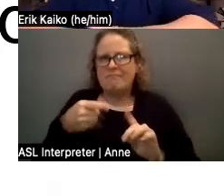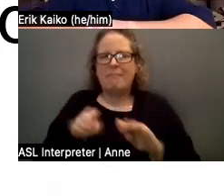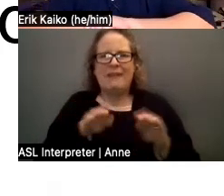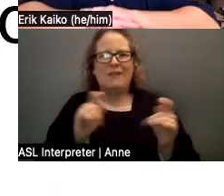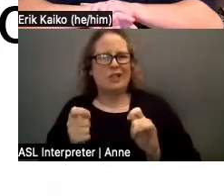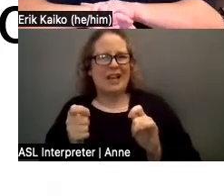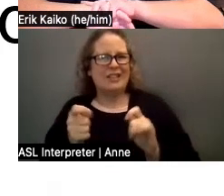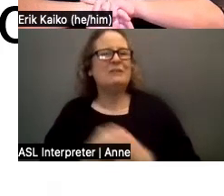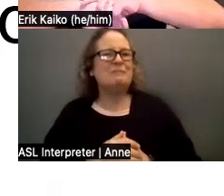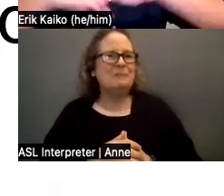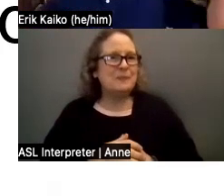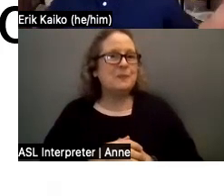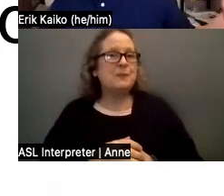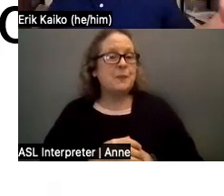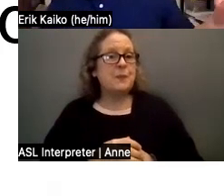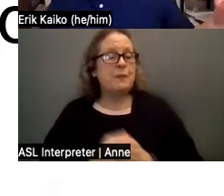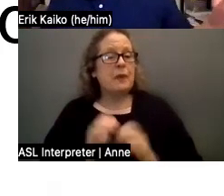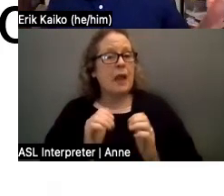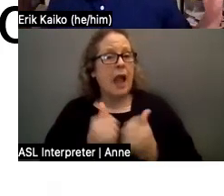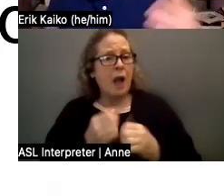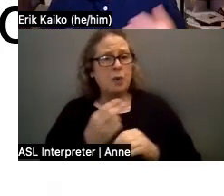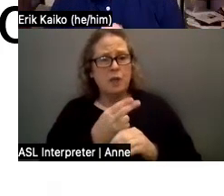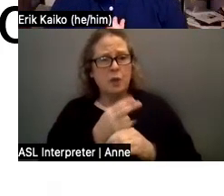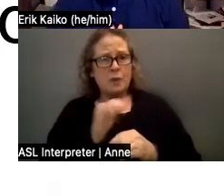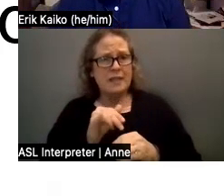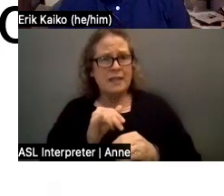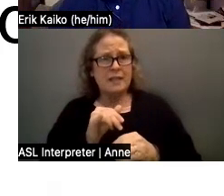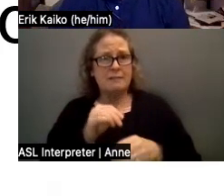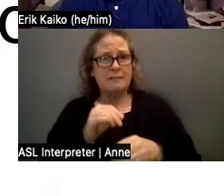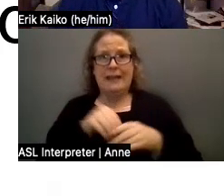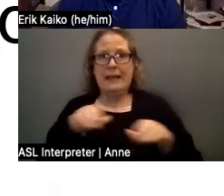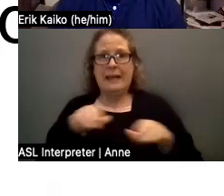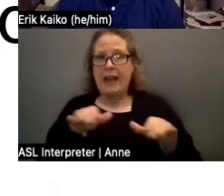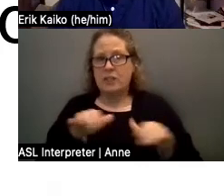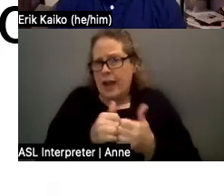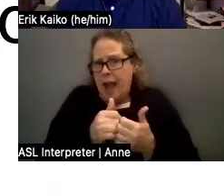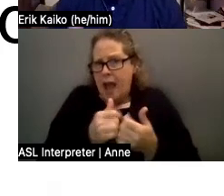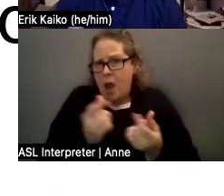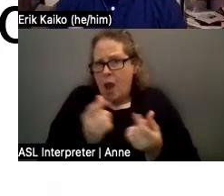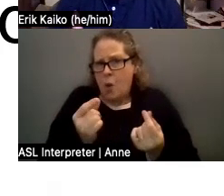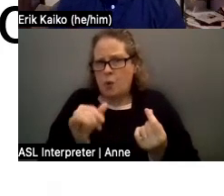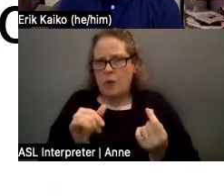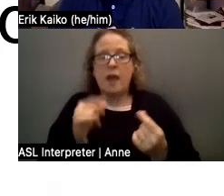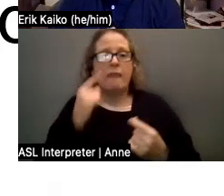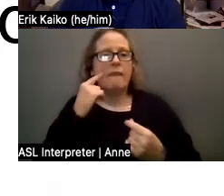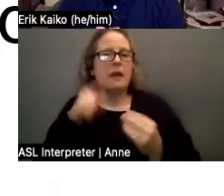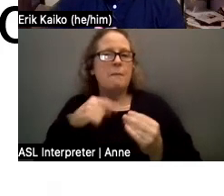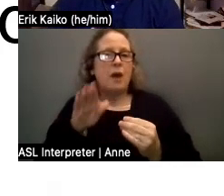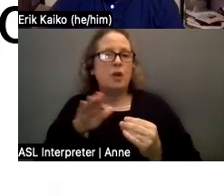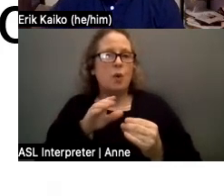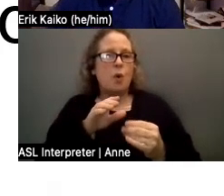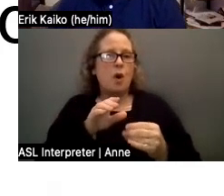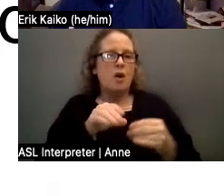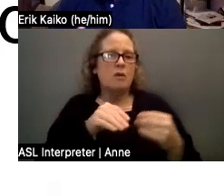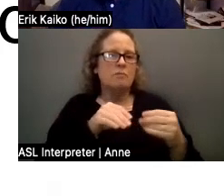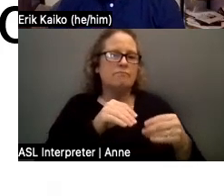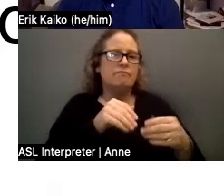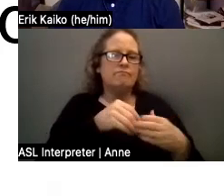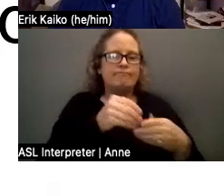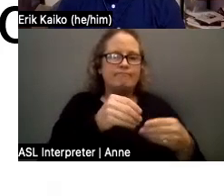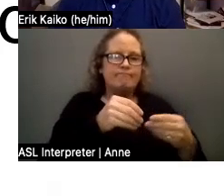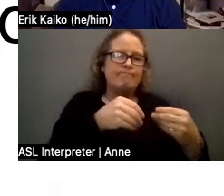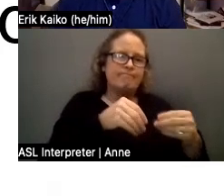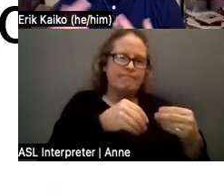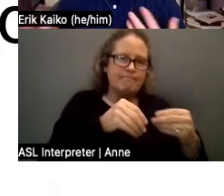So, how do we use this information? So, when you think about your marketing activities, whether posting something on social media, whether it's sending